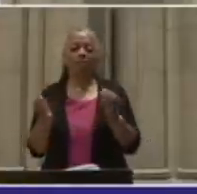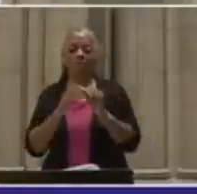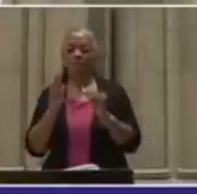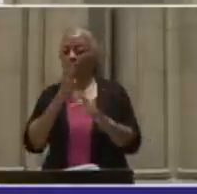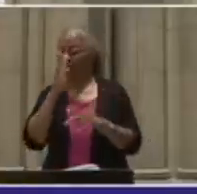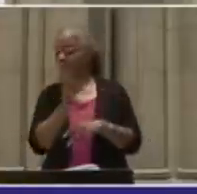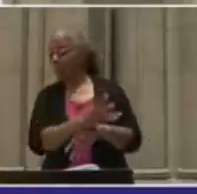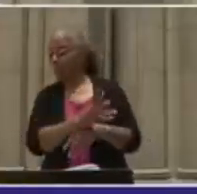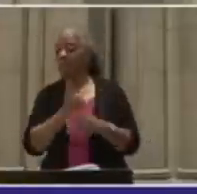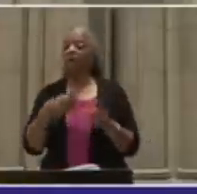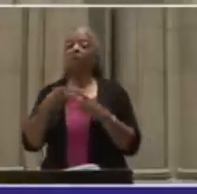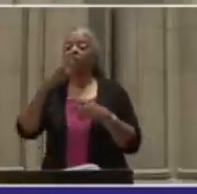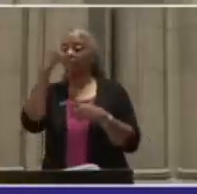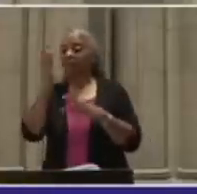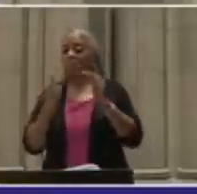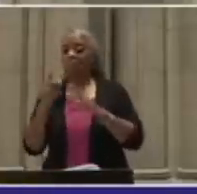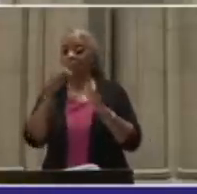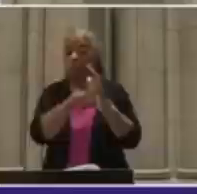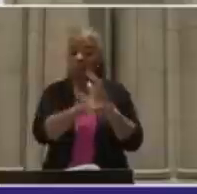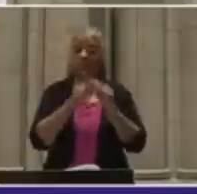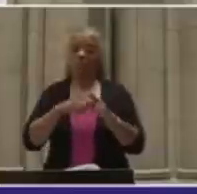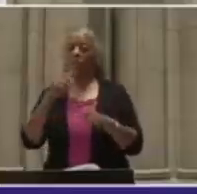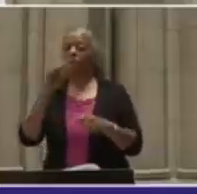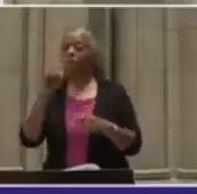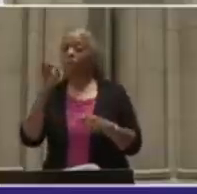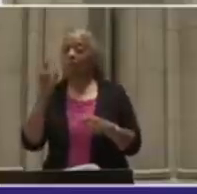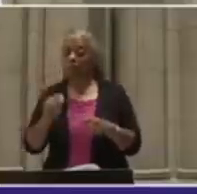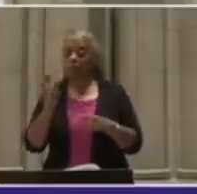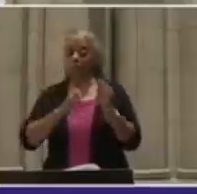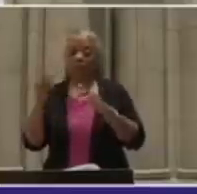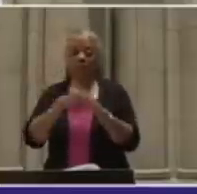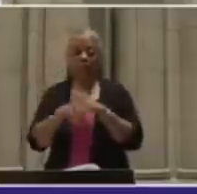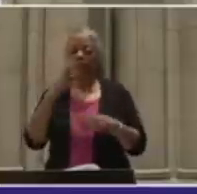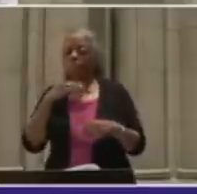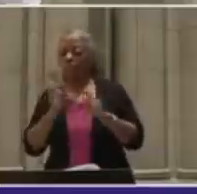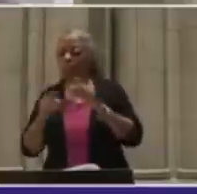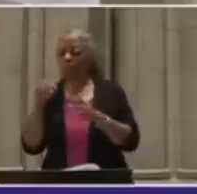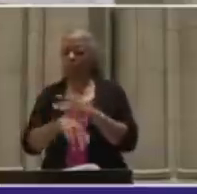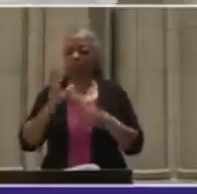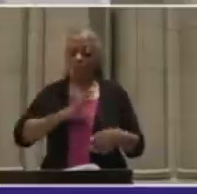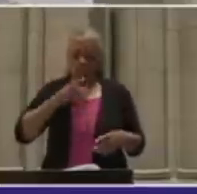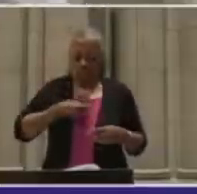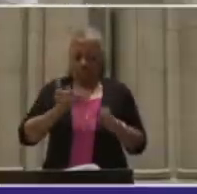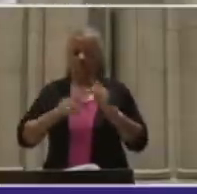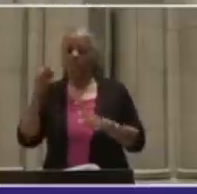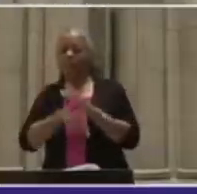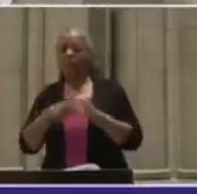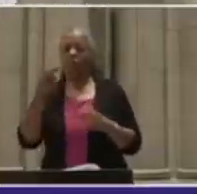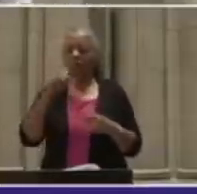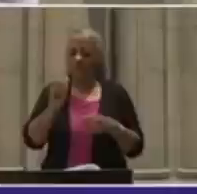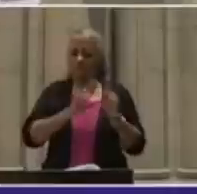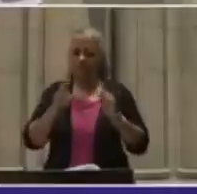way when black folk were killed, or Muslims were killed, or Jewish people were killed, or trans people were killed, or gay people